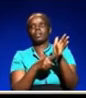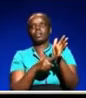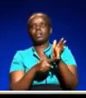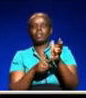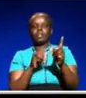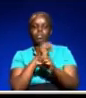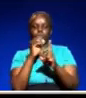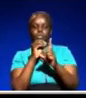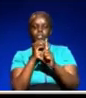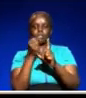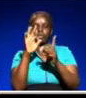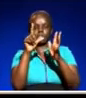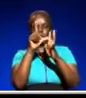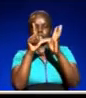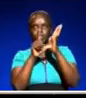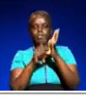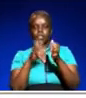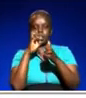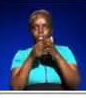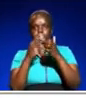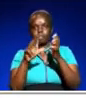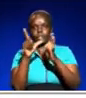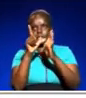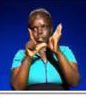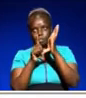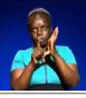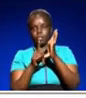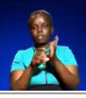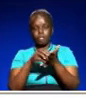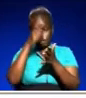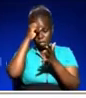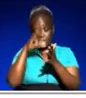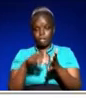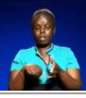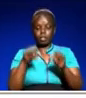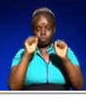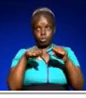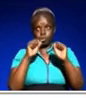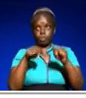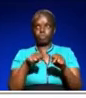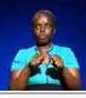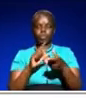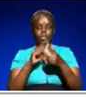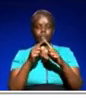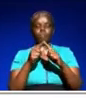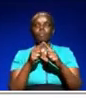Objectives of the lesson. By the end of the lesson, the learner should be able to, number